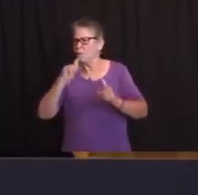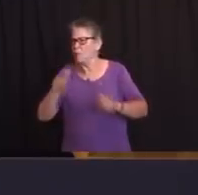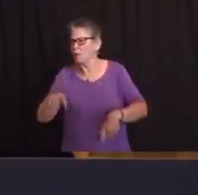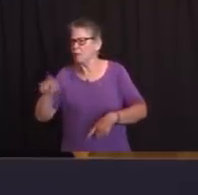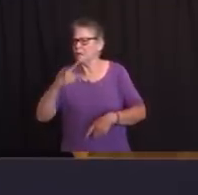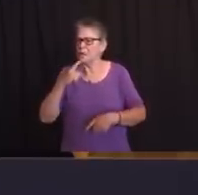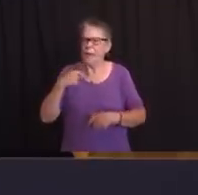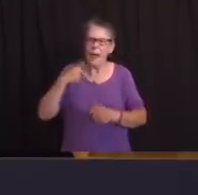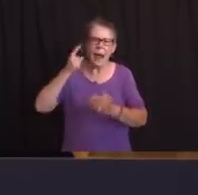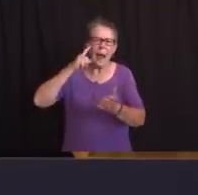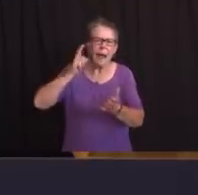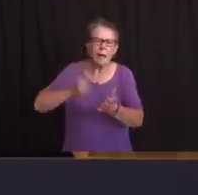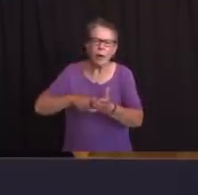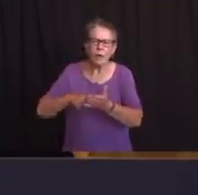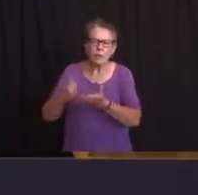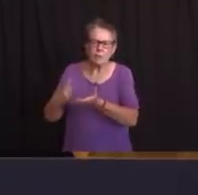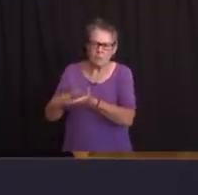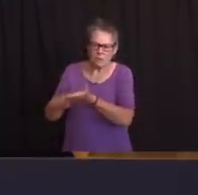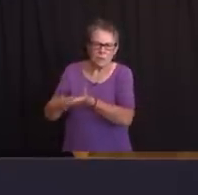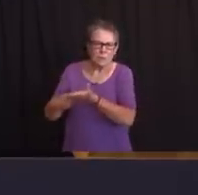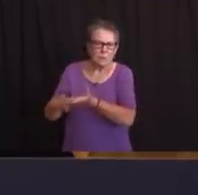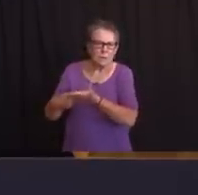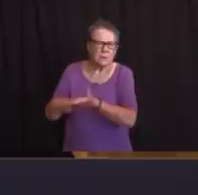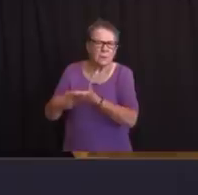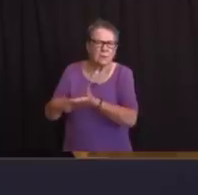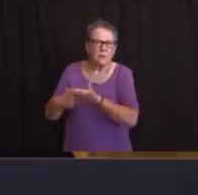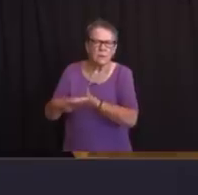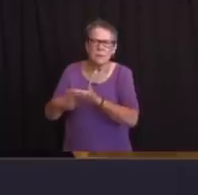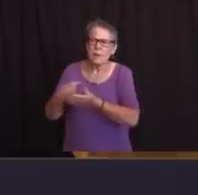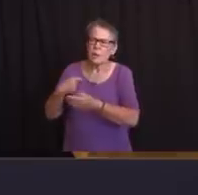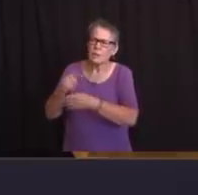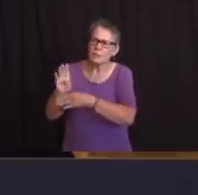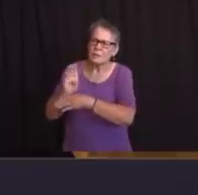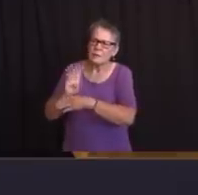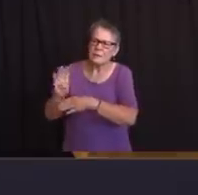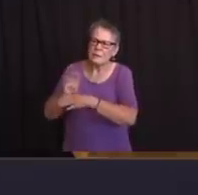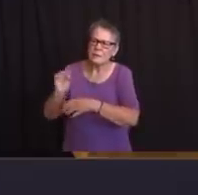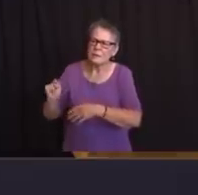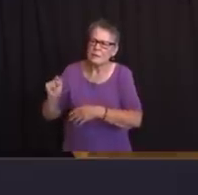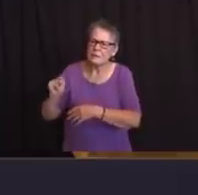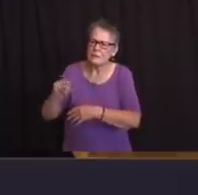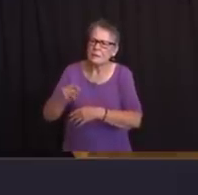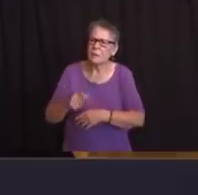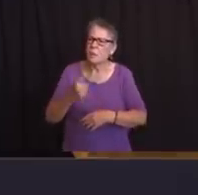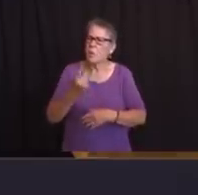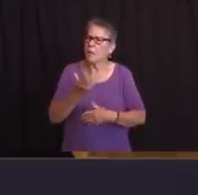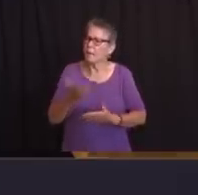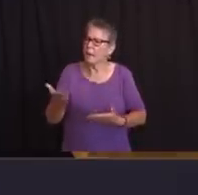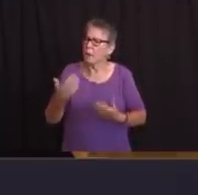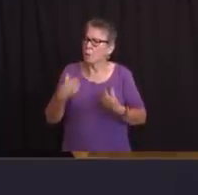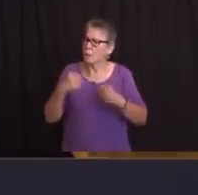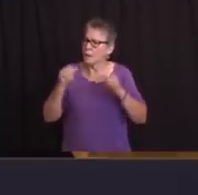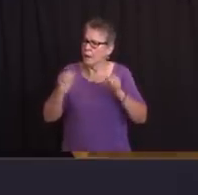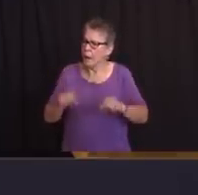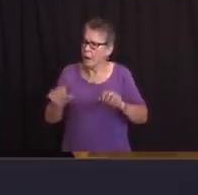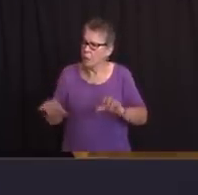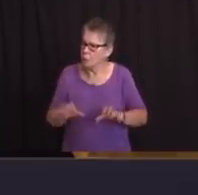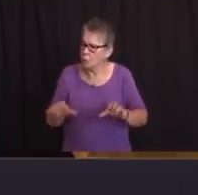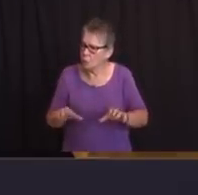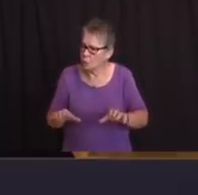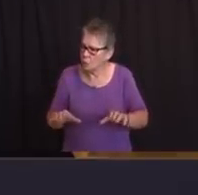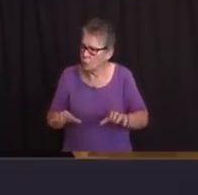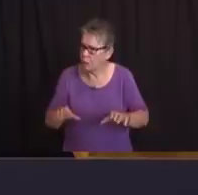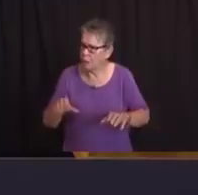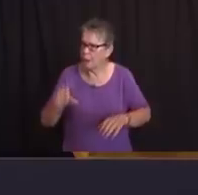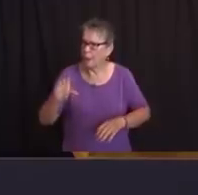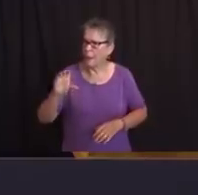team with businesses all the time. One of the big things we can do is put cash on the barrel, and